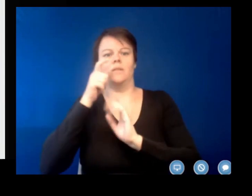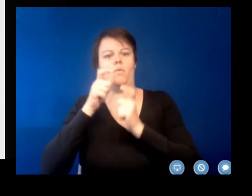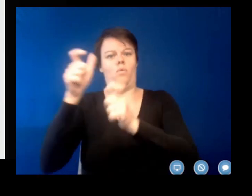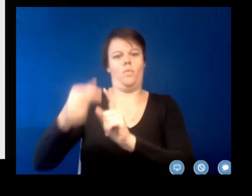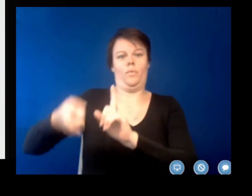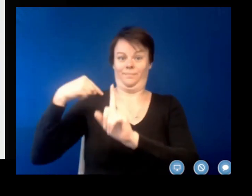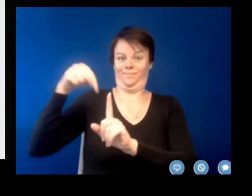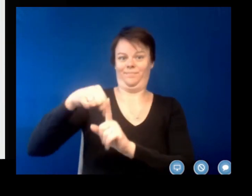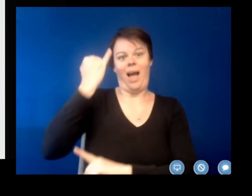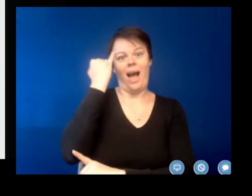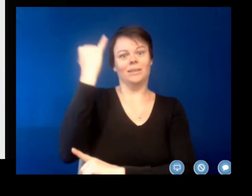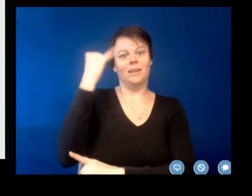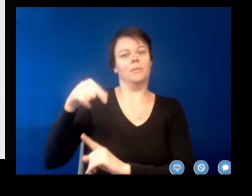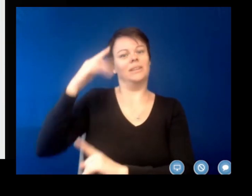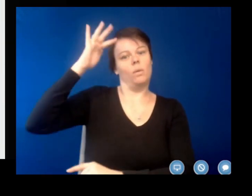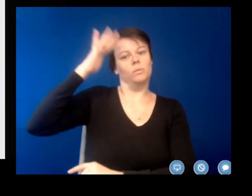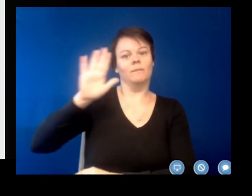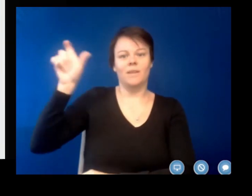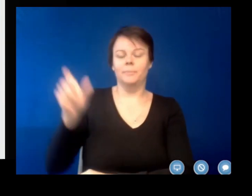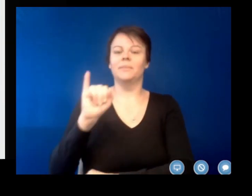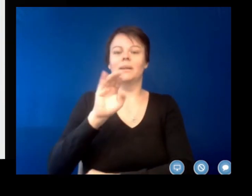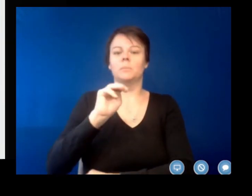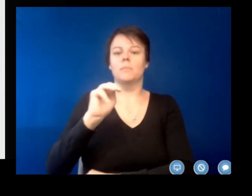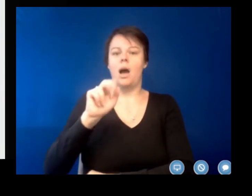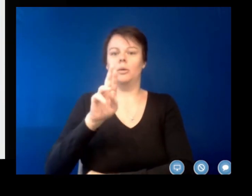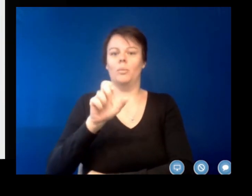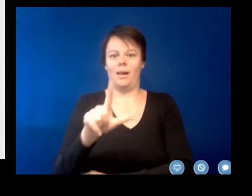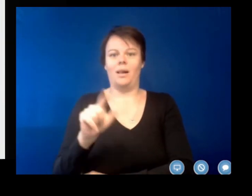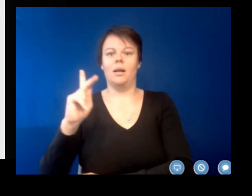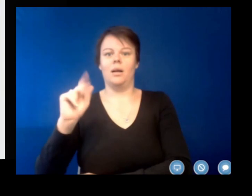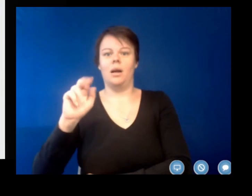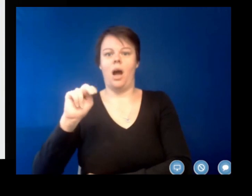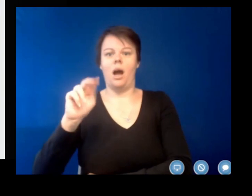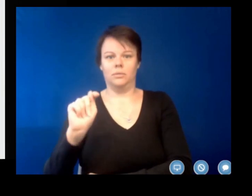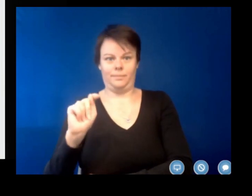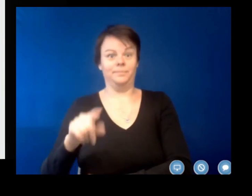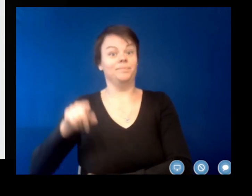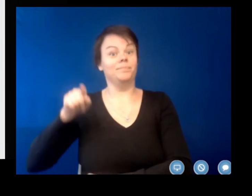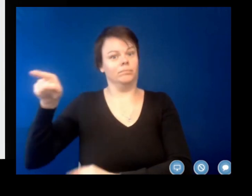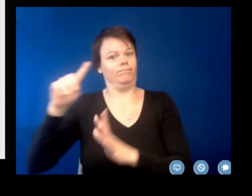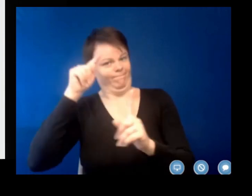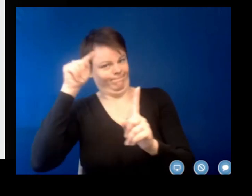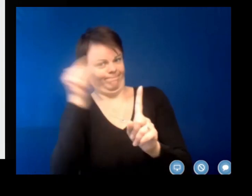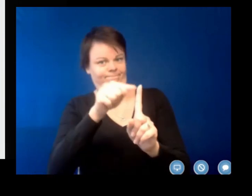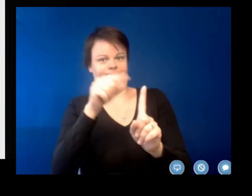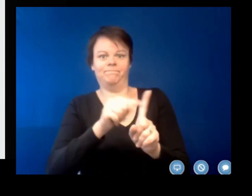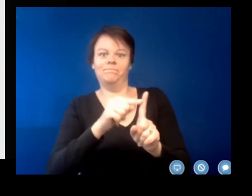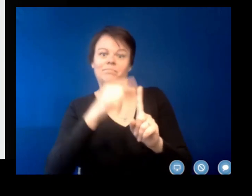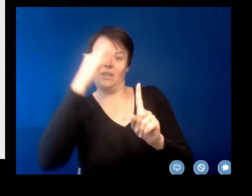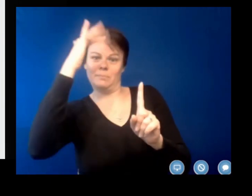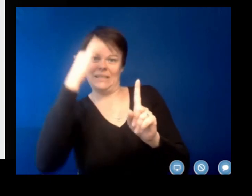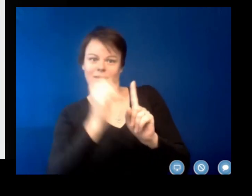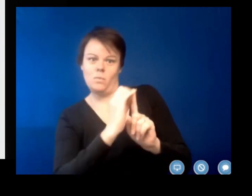interconnected sociality in his, and I quote now the title, "The Idea for a General History